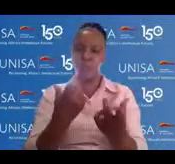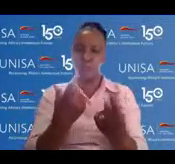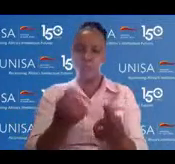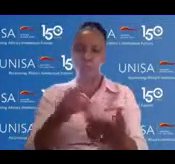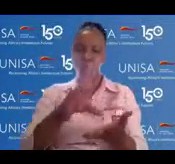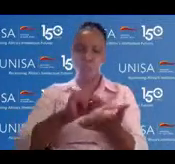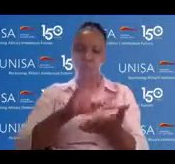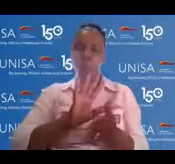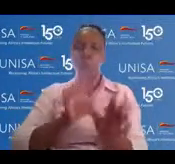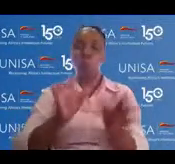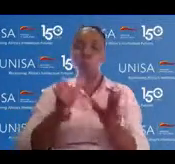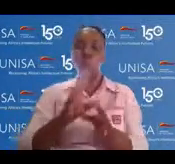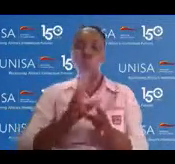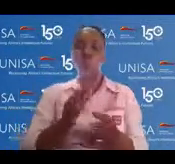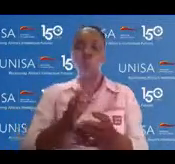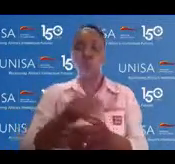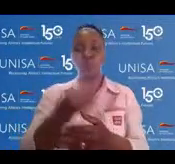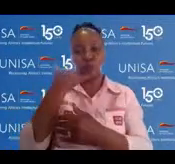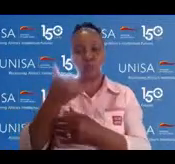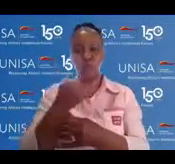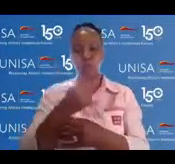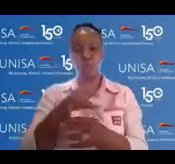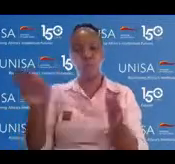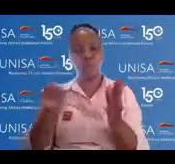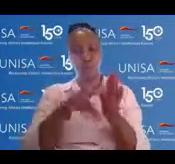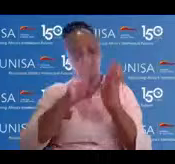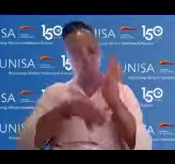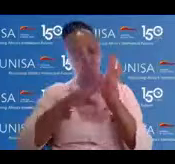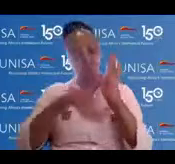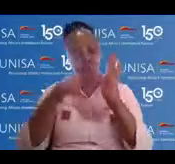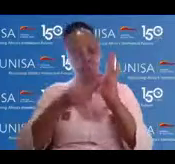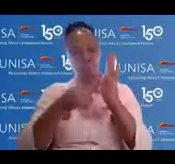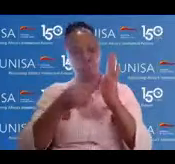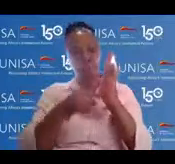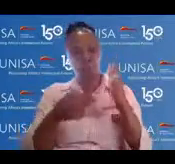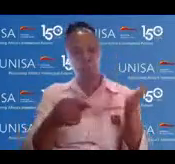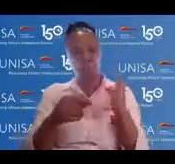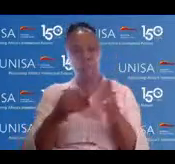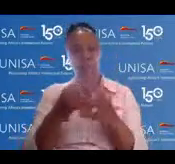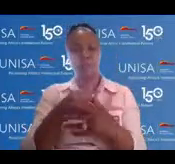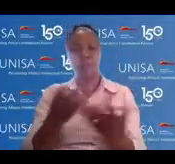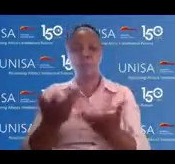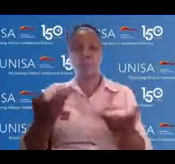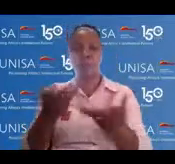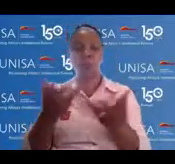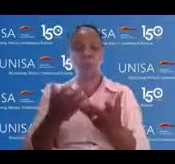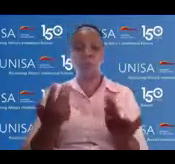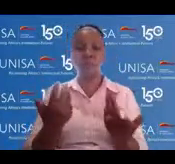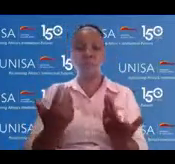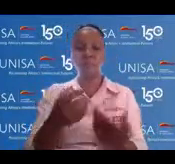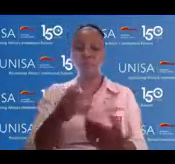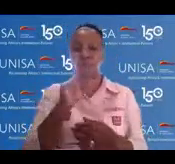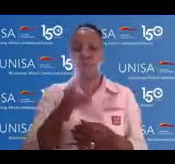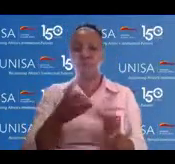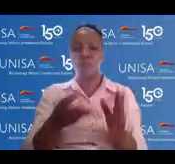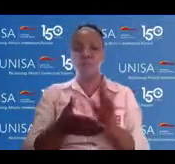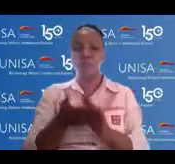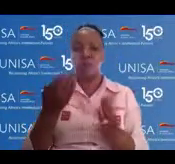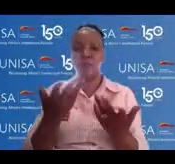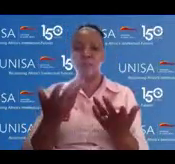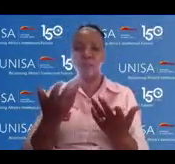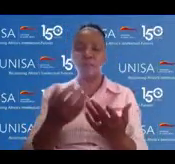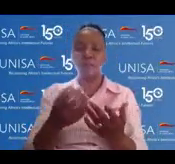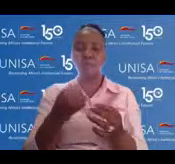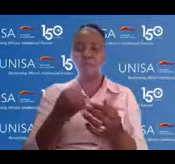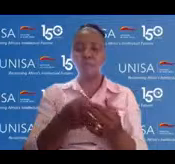And if you look at the bottom bullet on this slide, the way that you're going to do it is you're going to go to your relevant app store, whether it